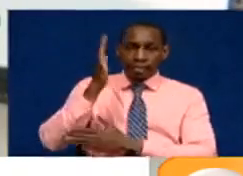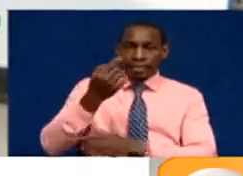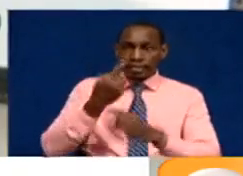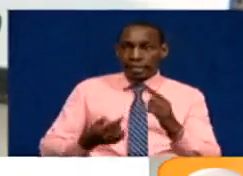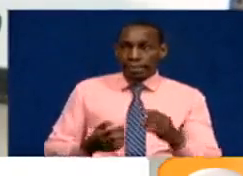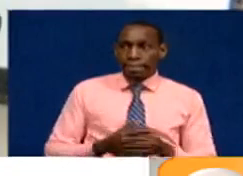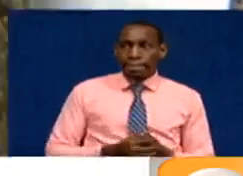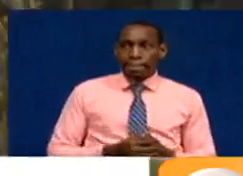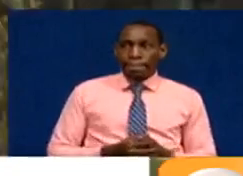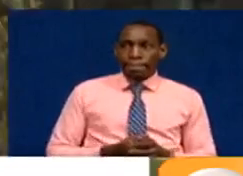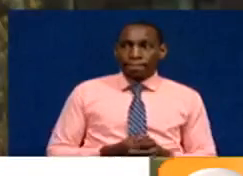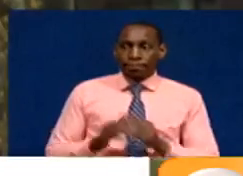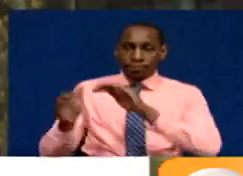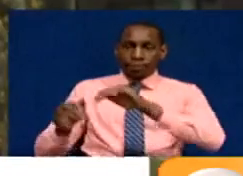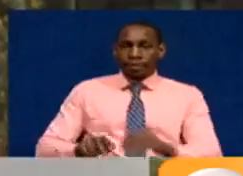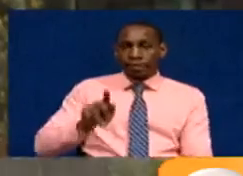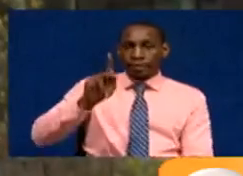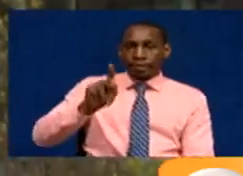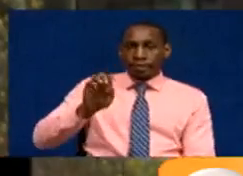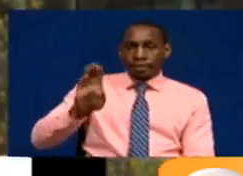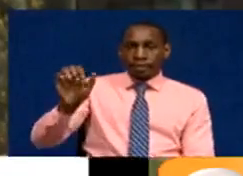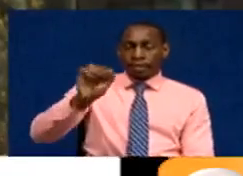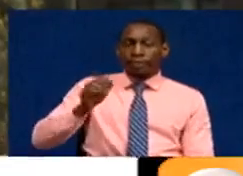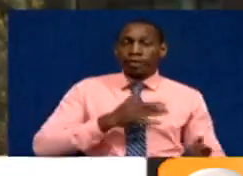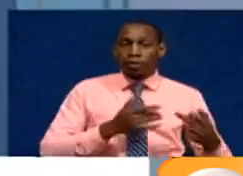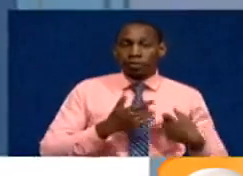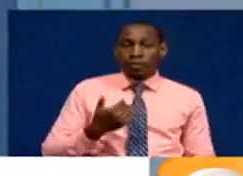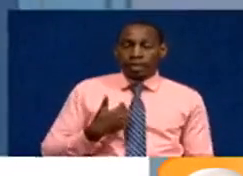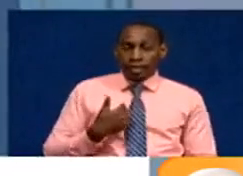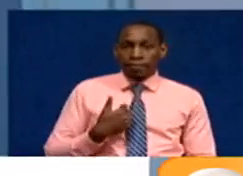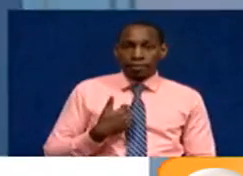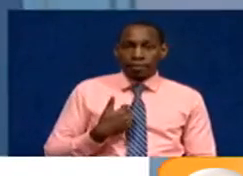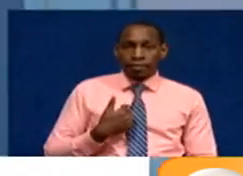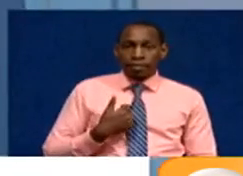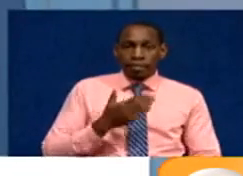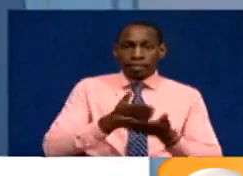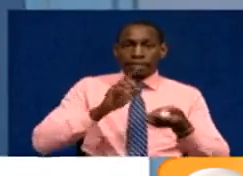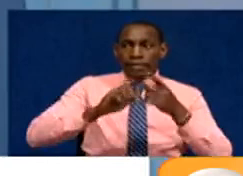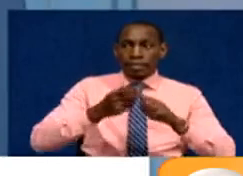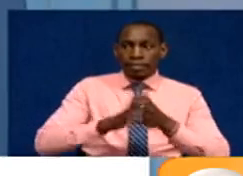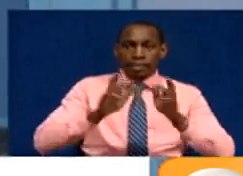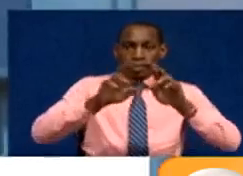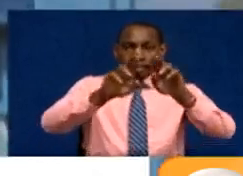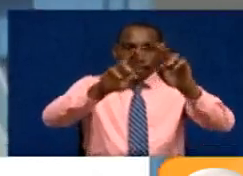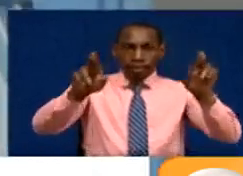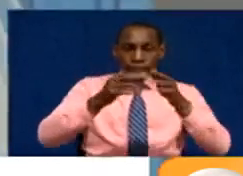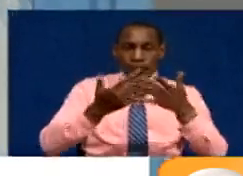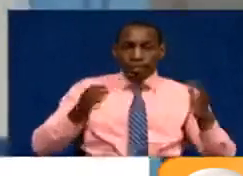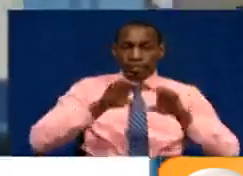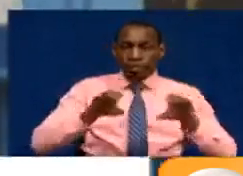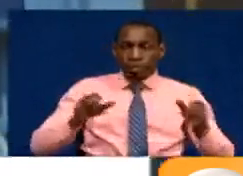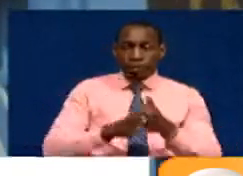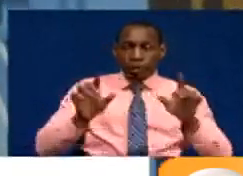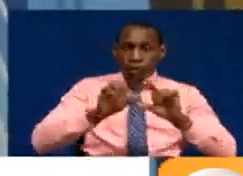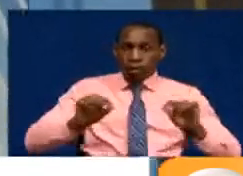years in a row. Kenya Bureau of Standards has noted with concern an increase in substandard roofing materials in the market.